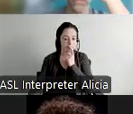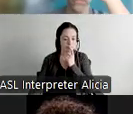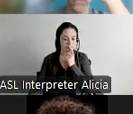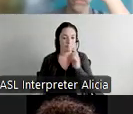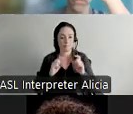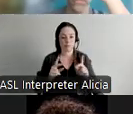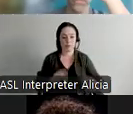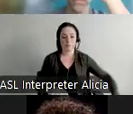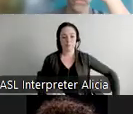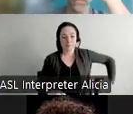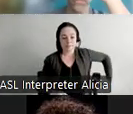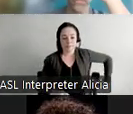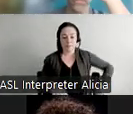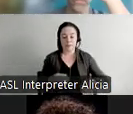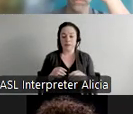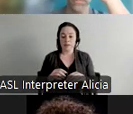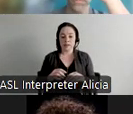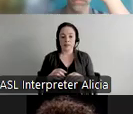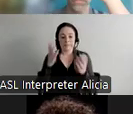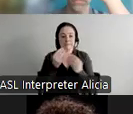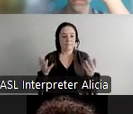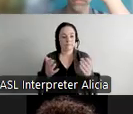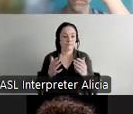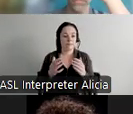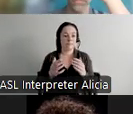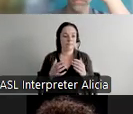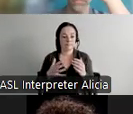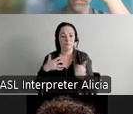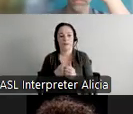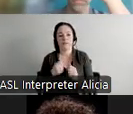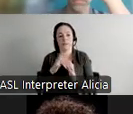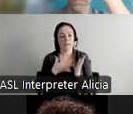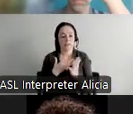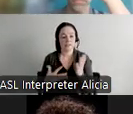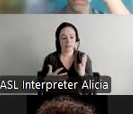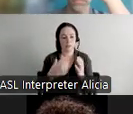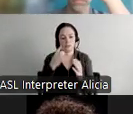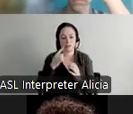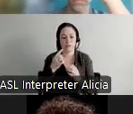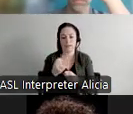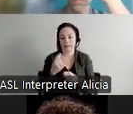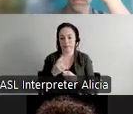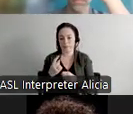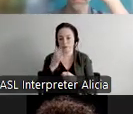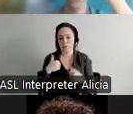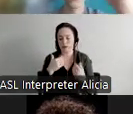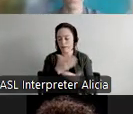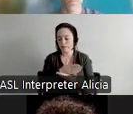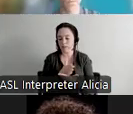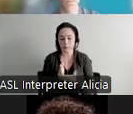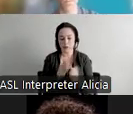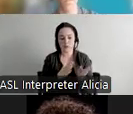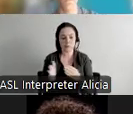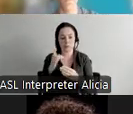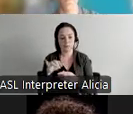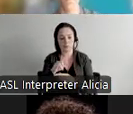Okay, so to refresh your memory on the kind of schedule that we do every year of budget planning, in July we